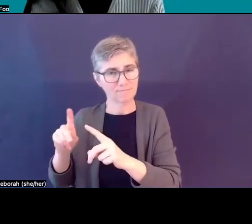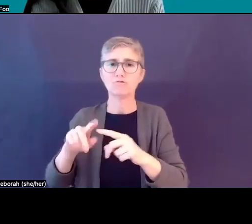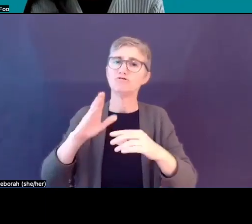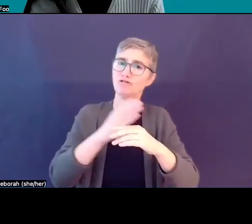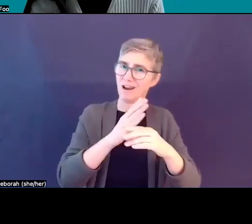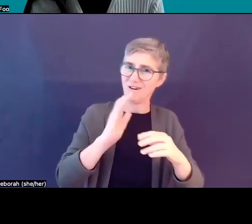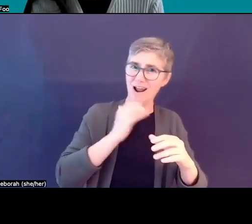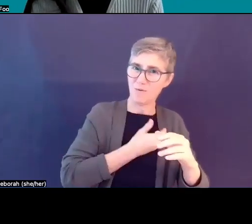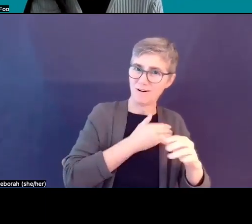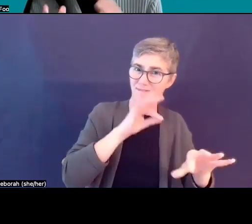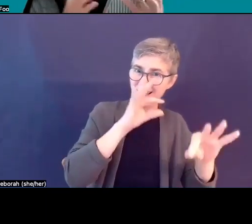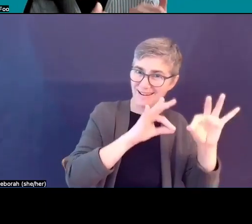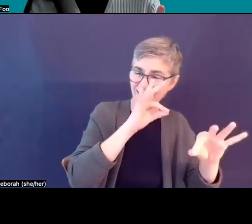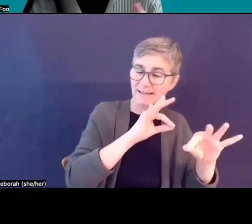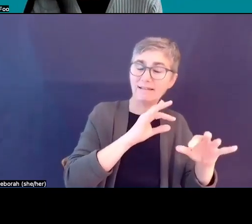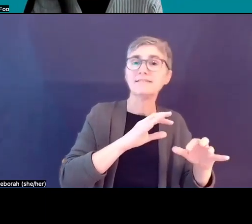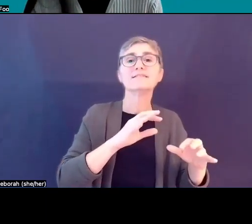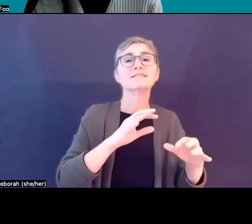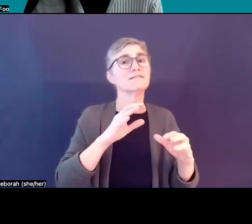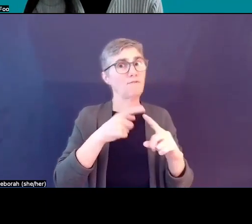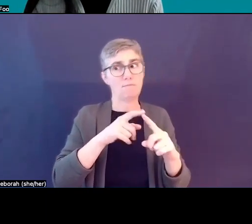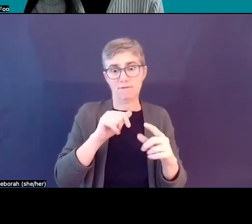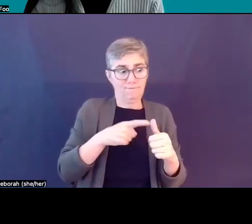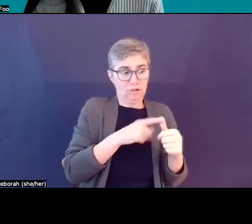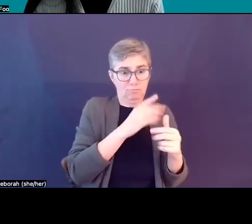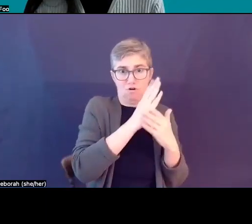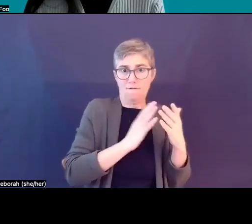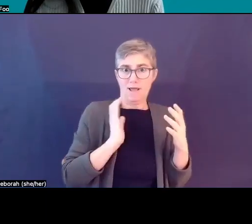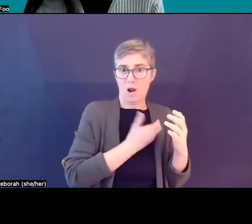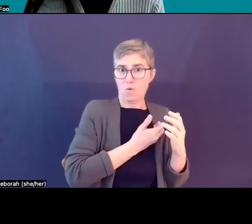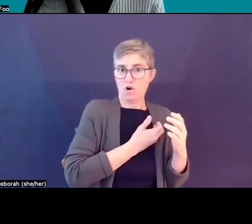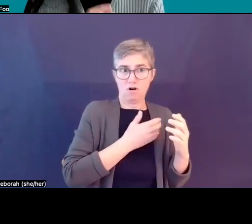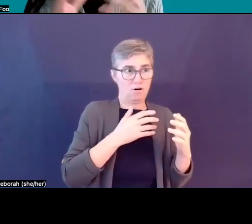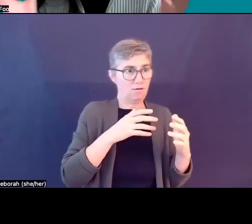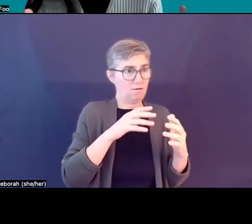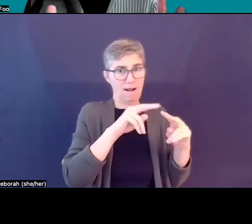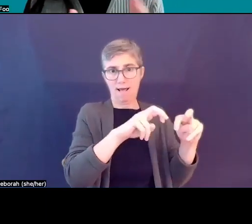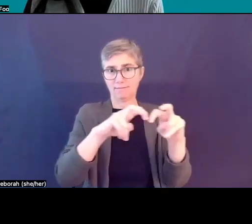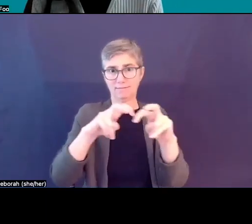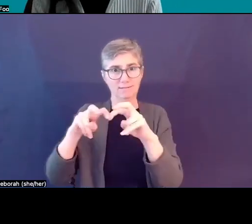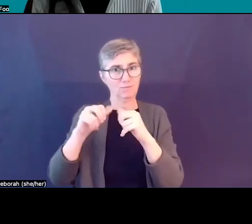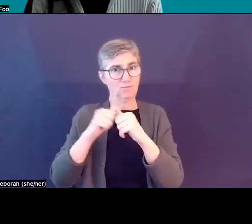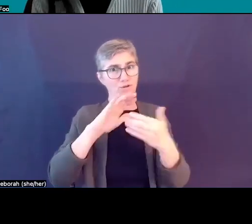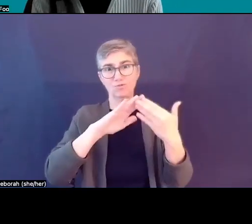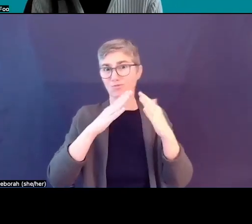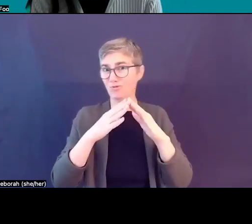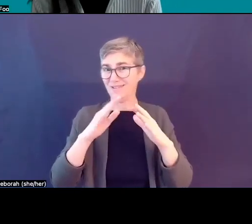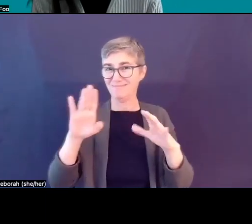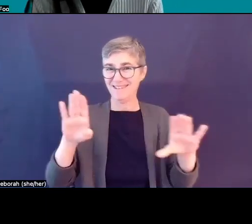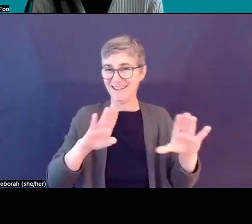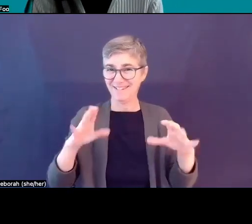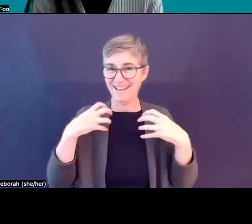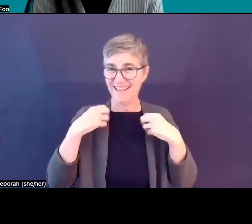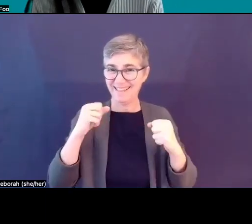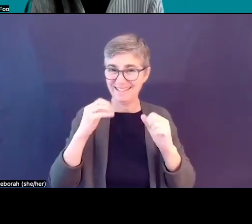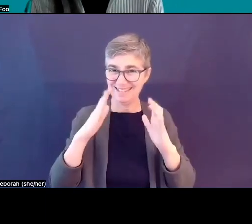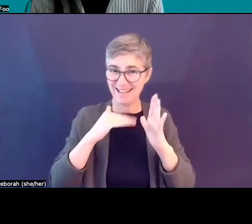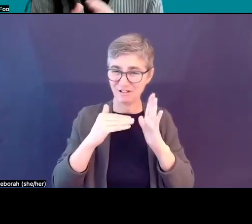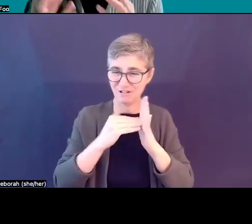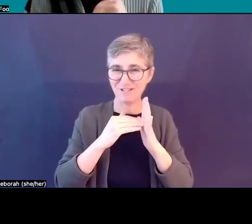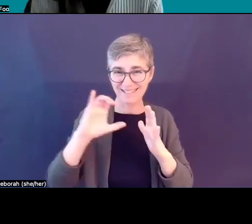preliminary findings as well from the first part of our landscape analysis with the community behavioral health centers, the